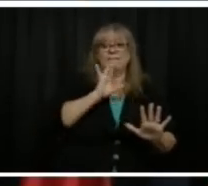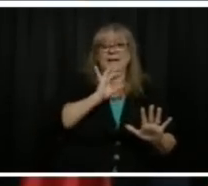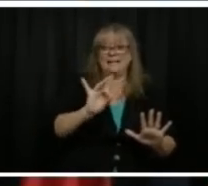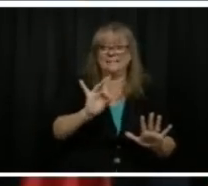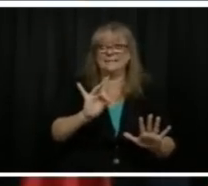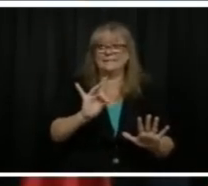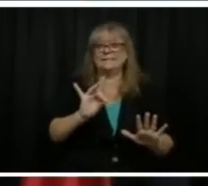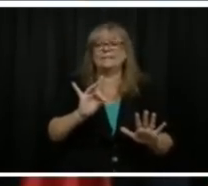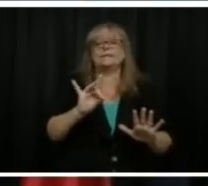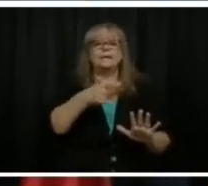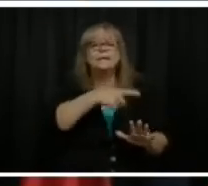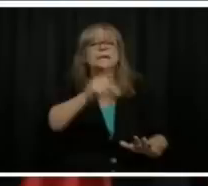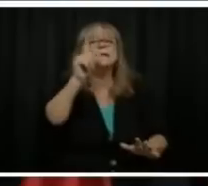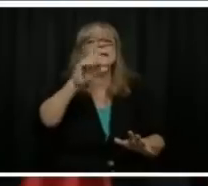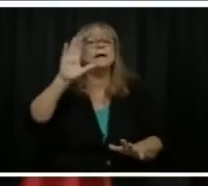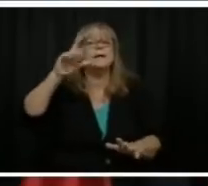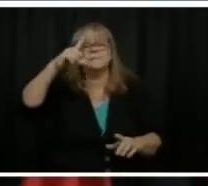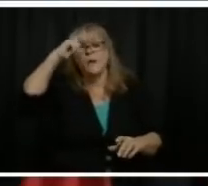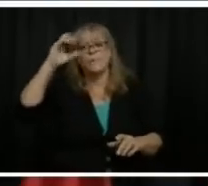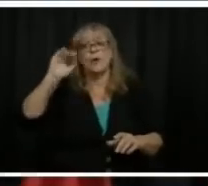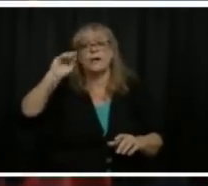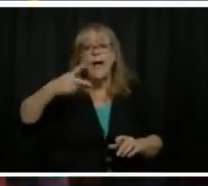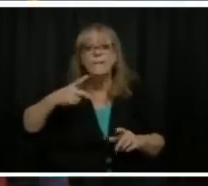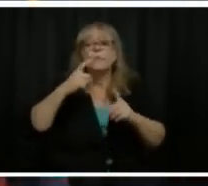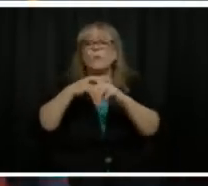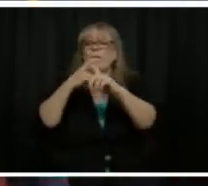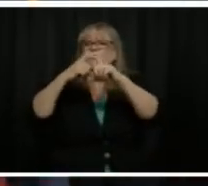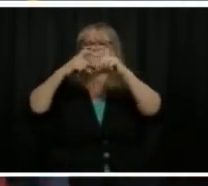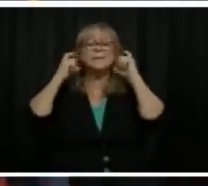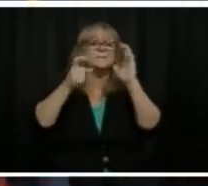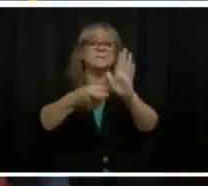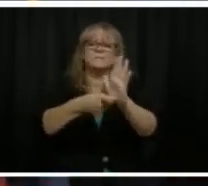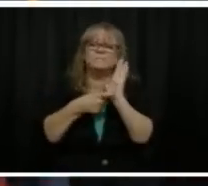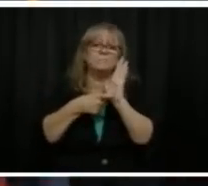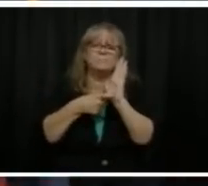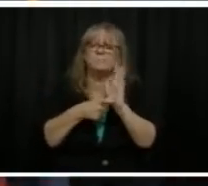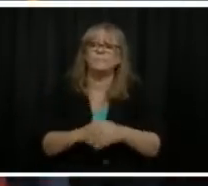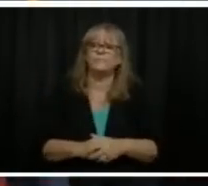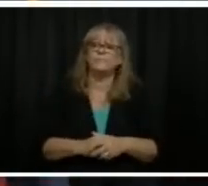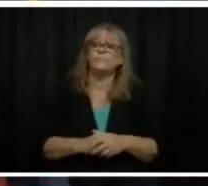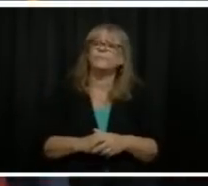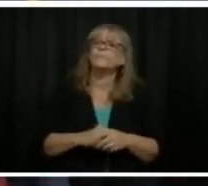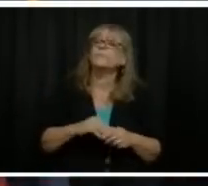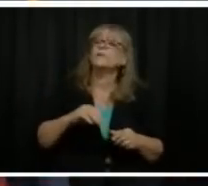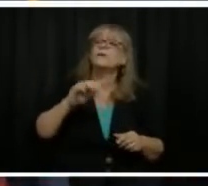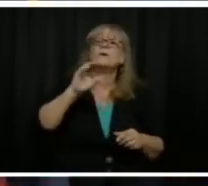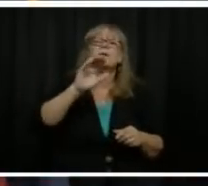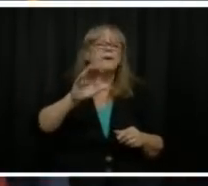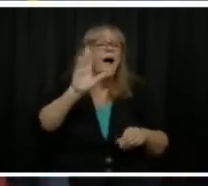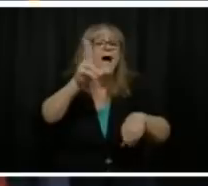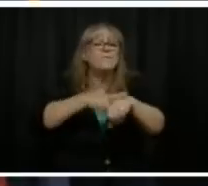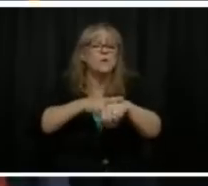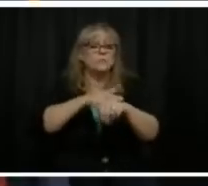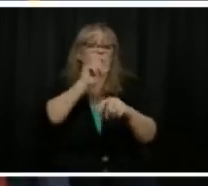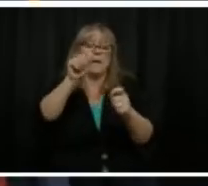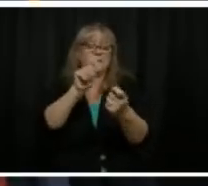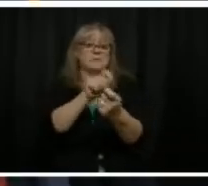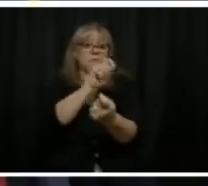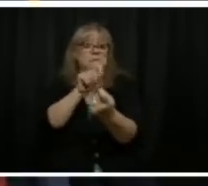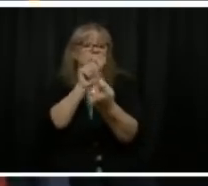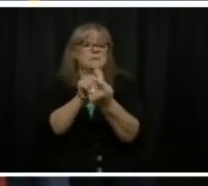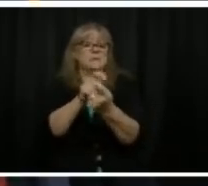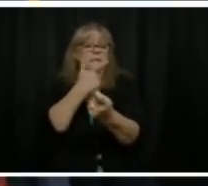and they do. There's no magic age. The risk of transmission and the risk of symptoms is